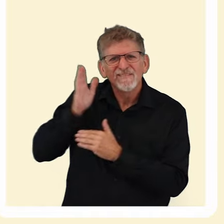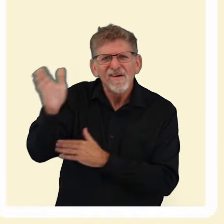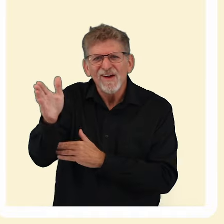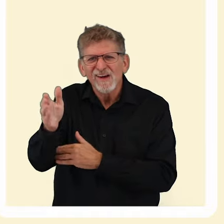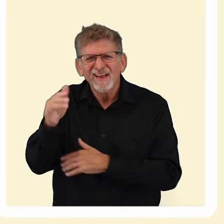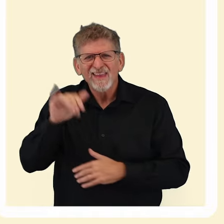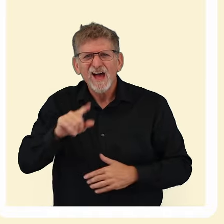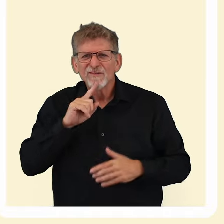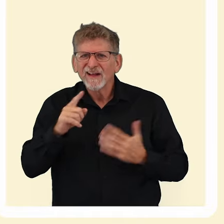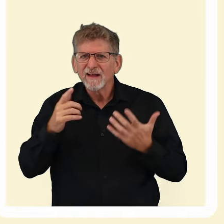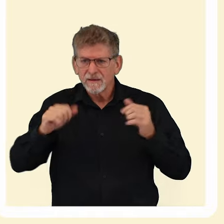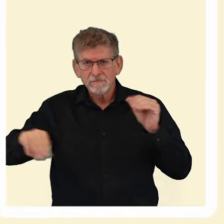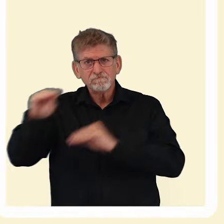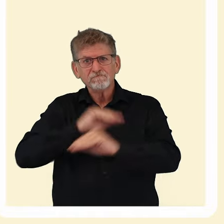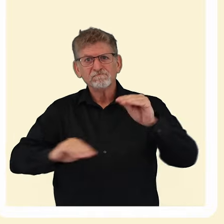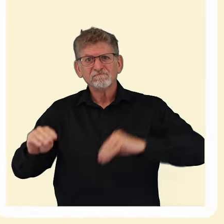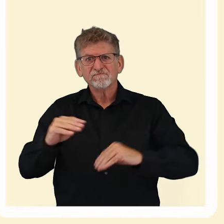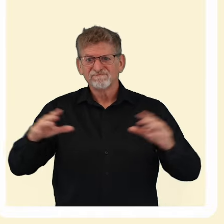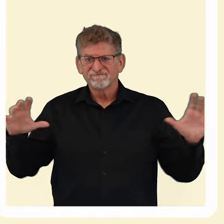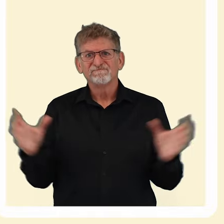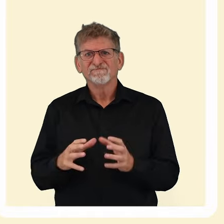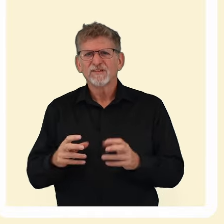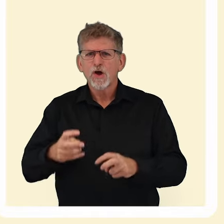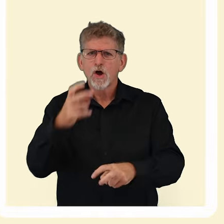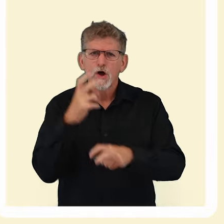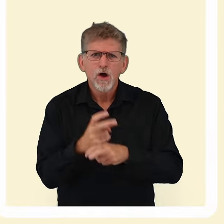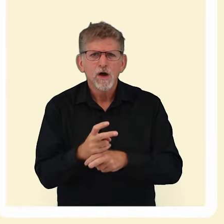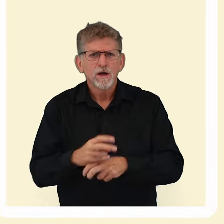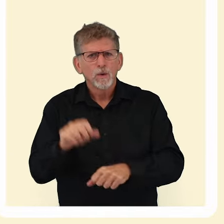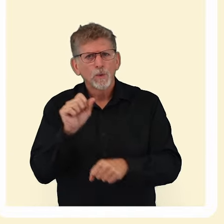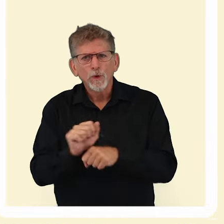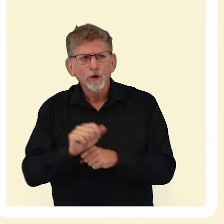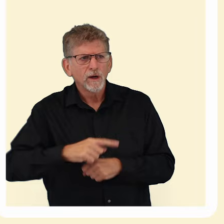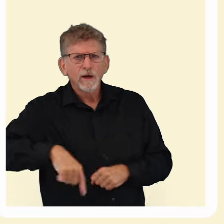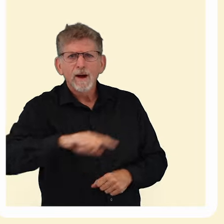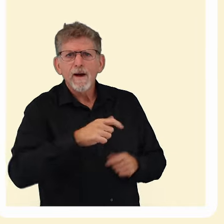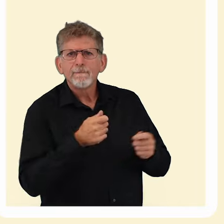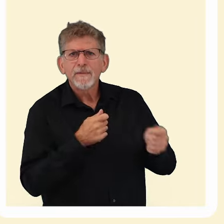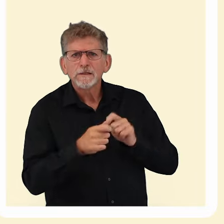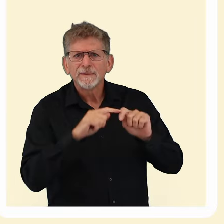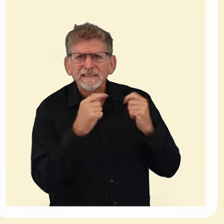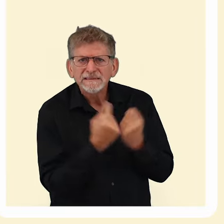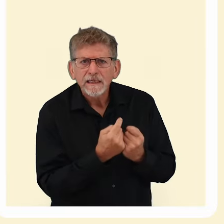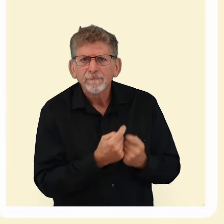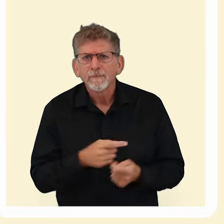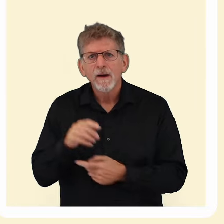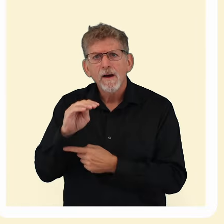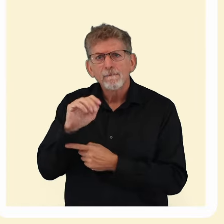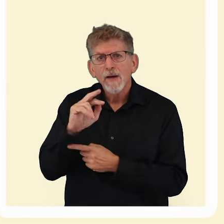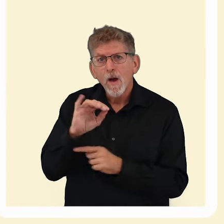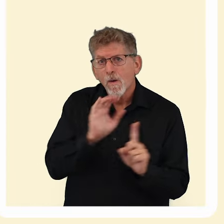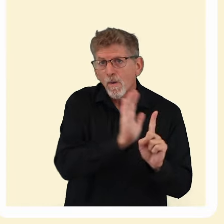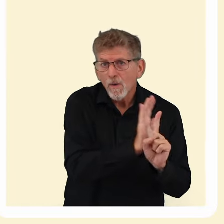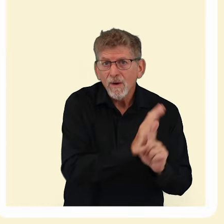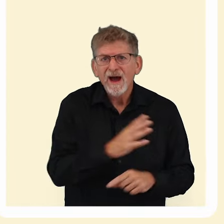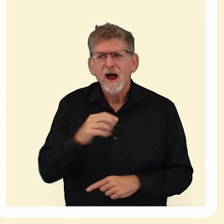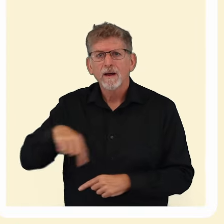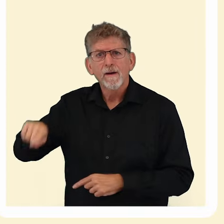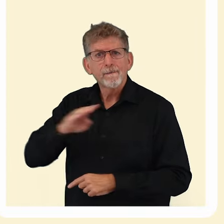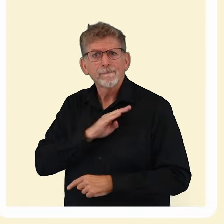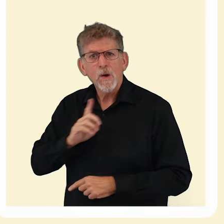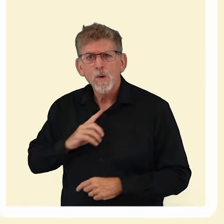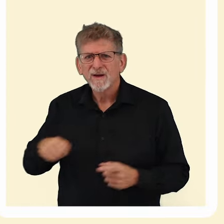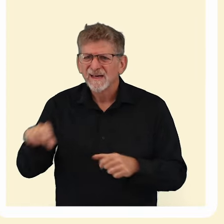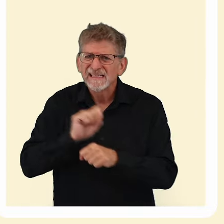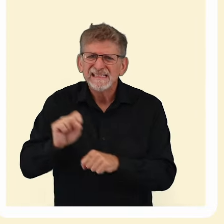And that's what we've been able to put together with the hard work of the management team of